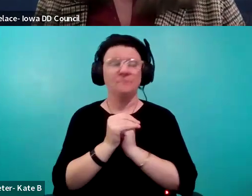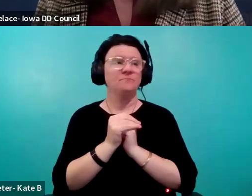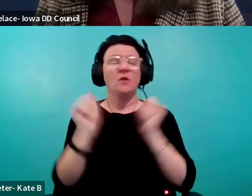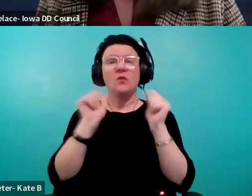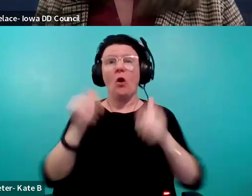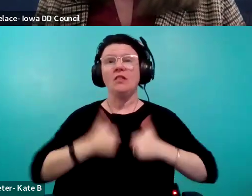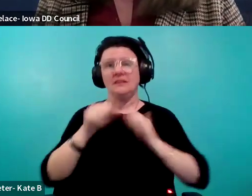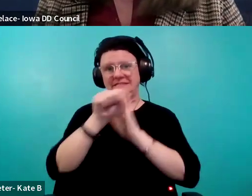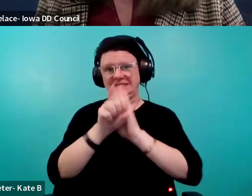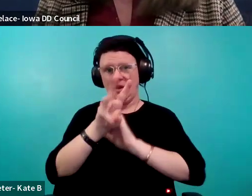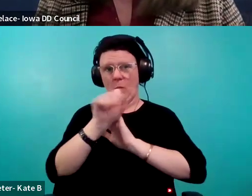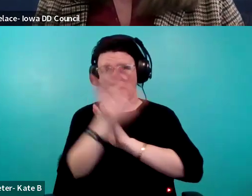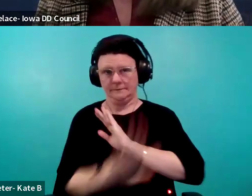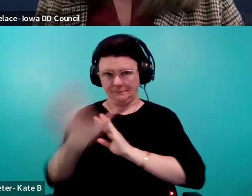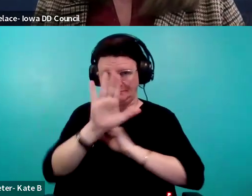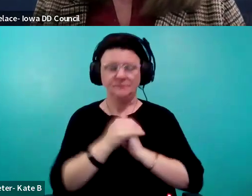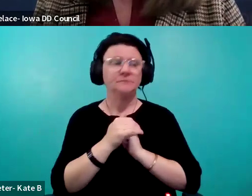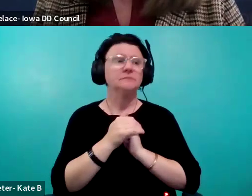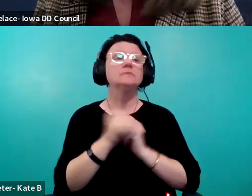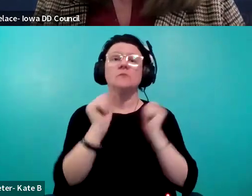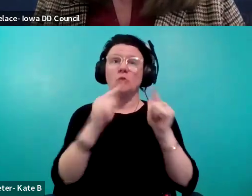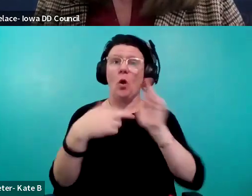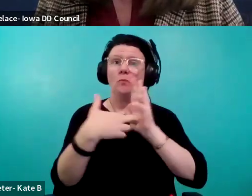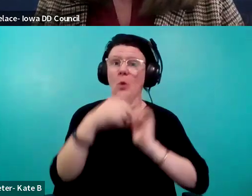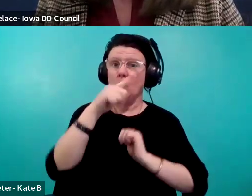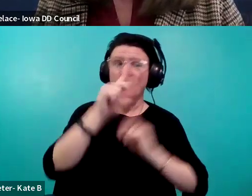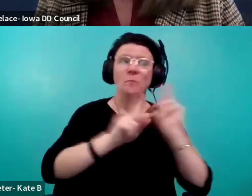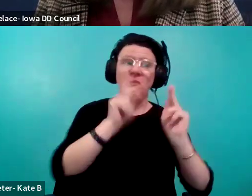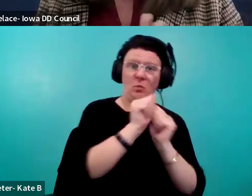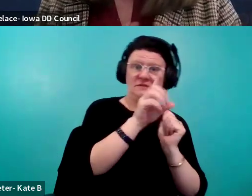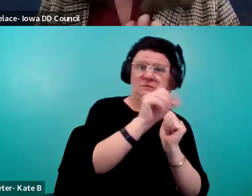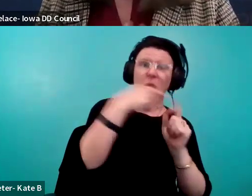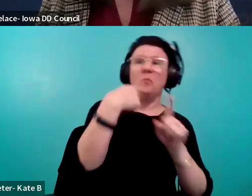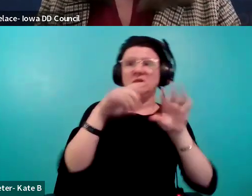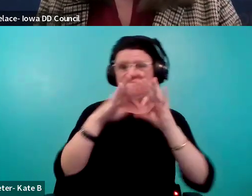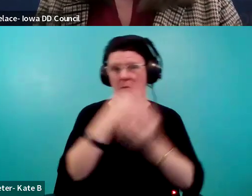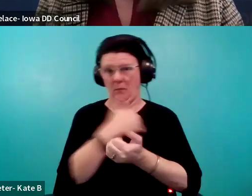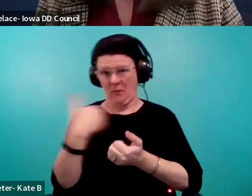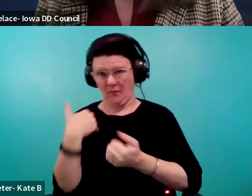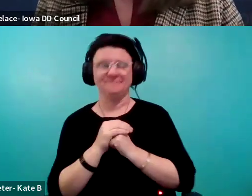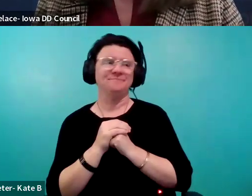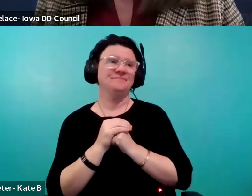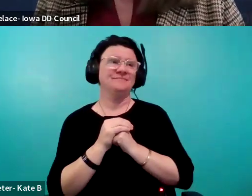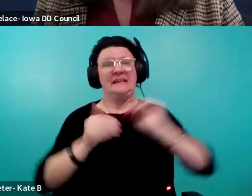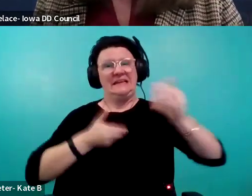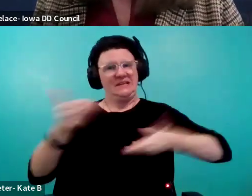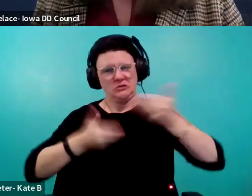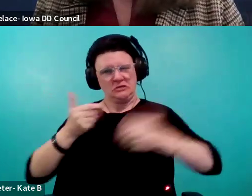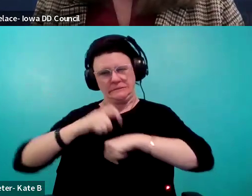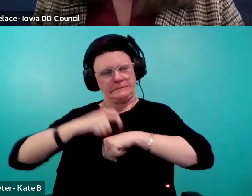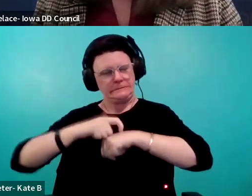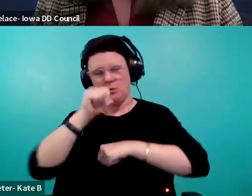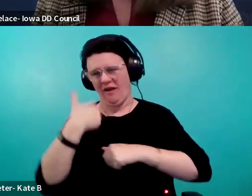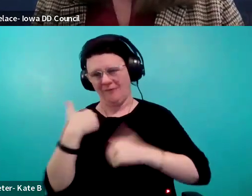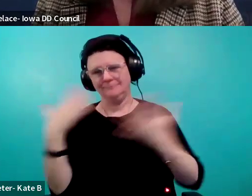state of Iowa, and they represent people with disabilities and family members. We don't have time to do introductions for everyone